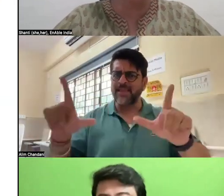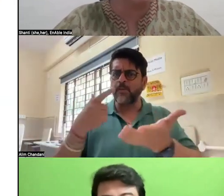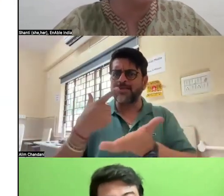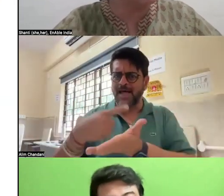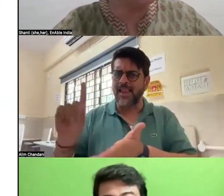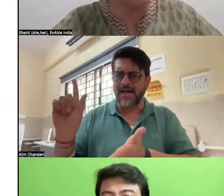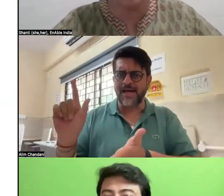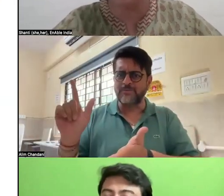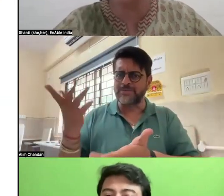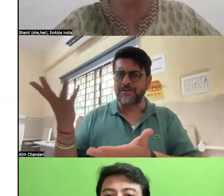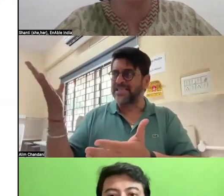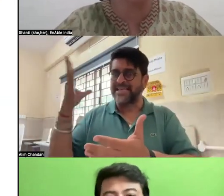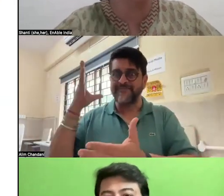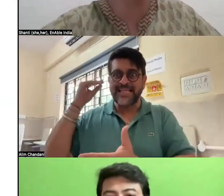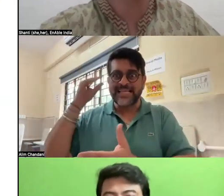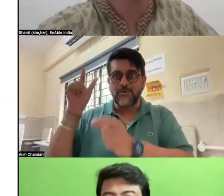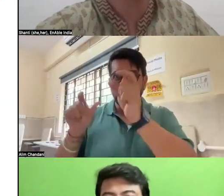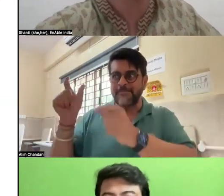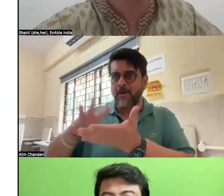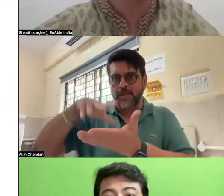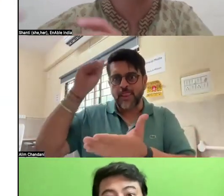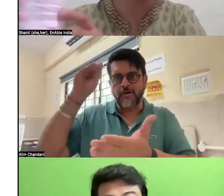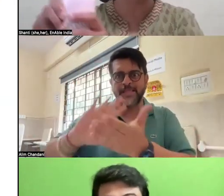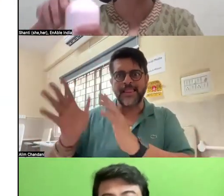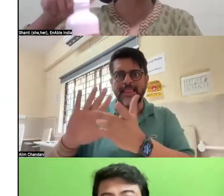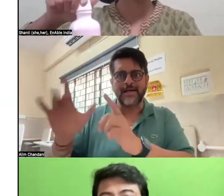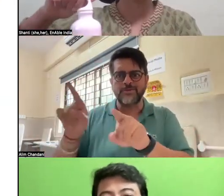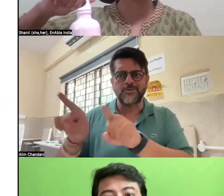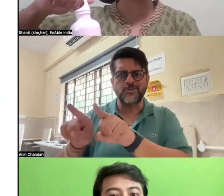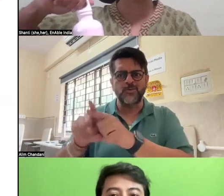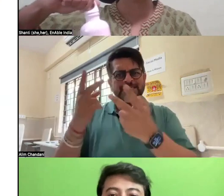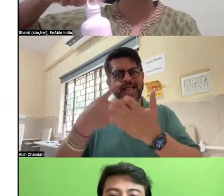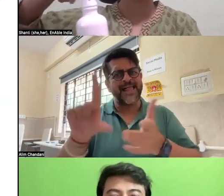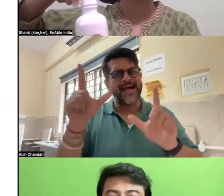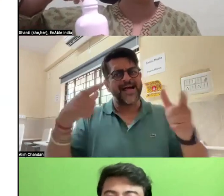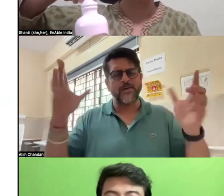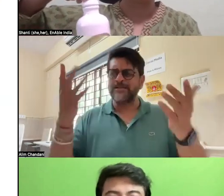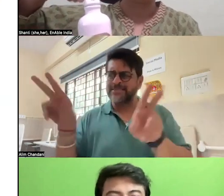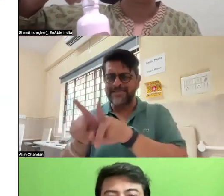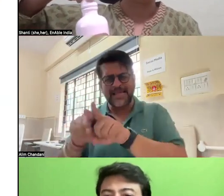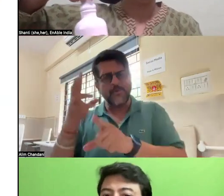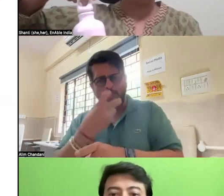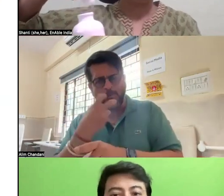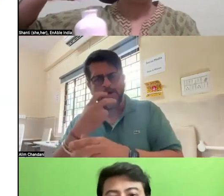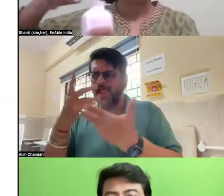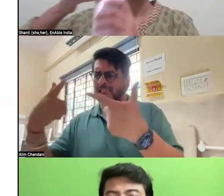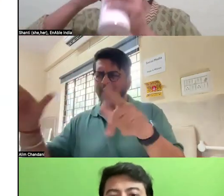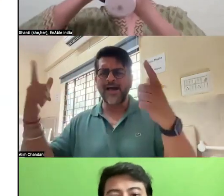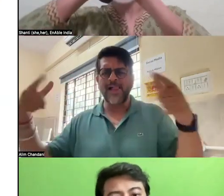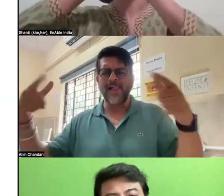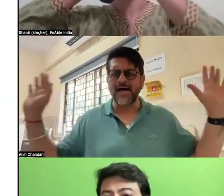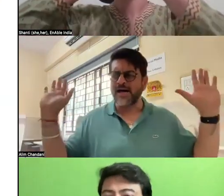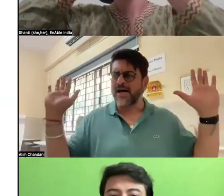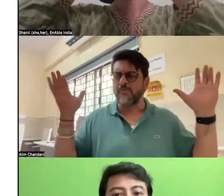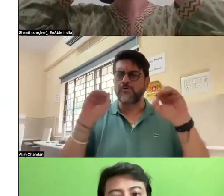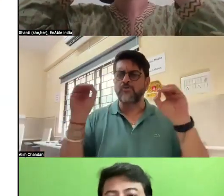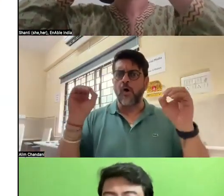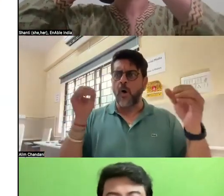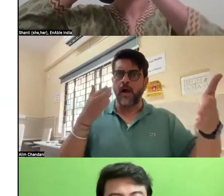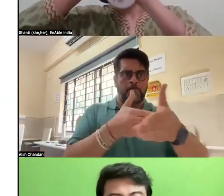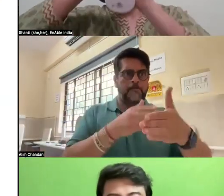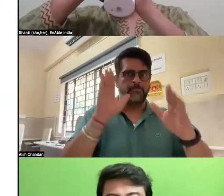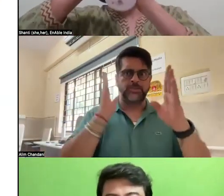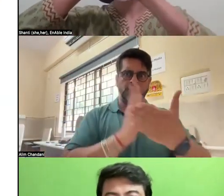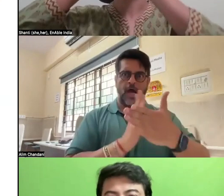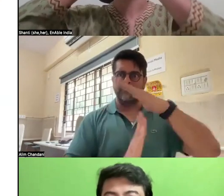all countries, sign language was allowed, there was even hearing people would learn sign language. It was natural, it was allowed just as other spoken